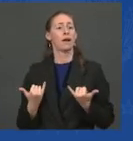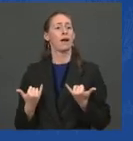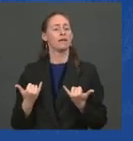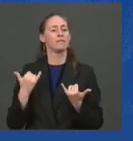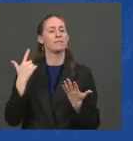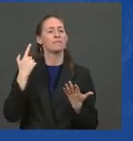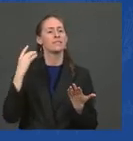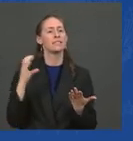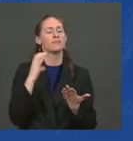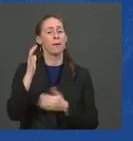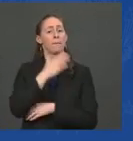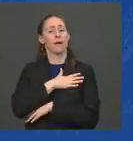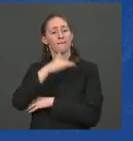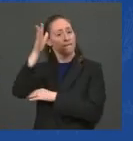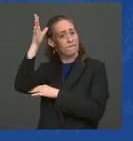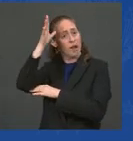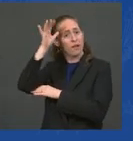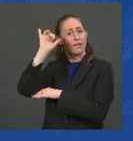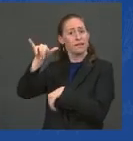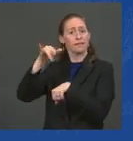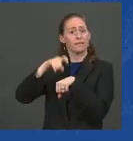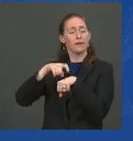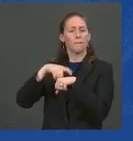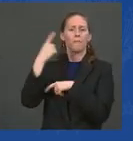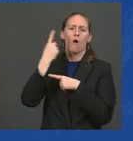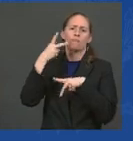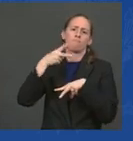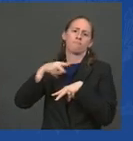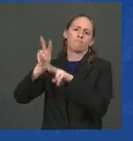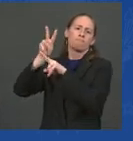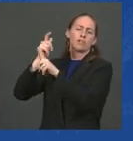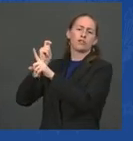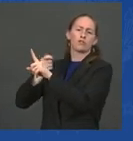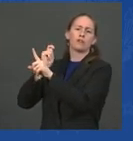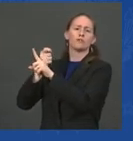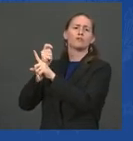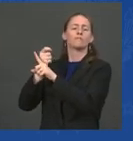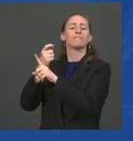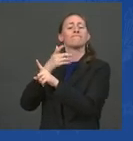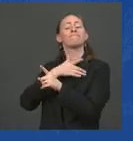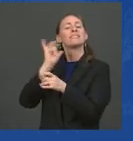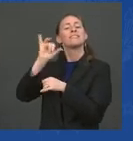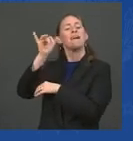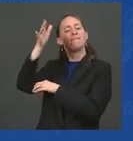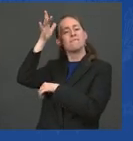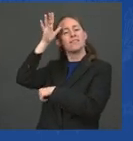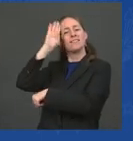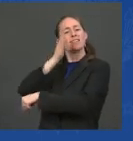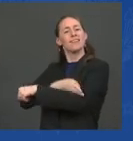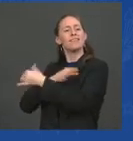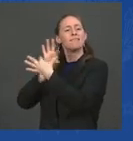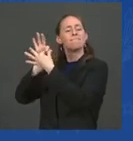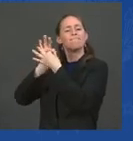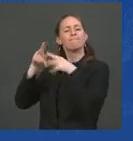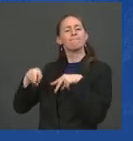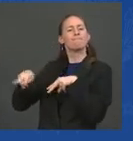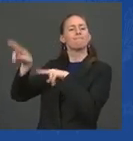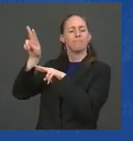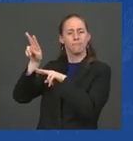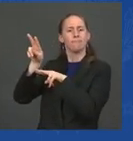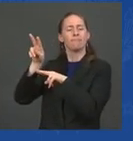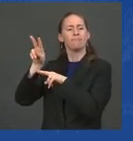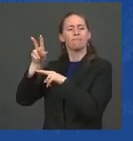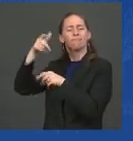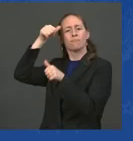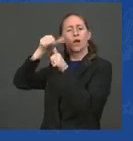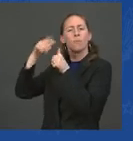almost a father and son sort of relationship, and he often quoted a sentence from Justice Jackson's opening remarks at